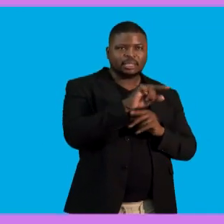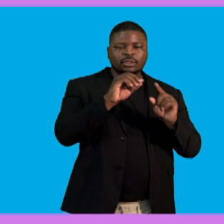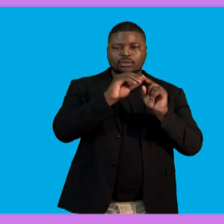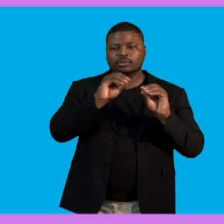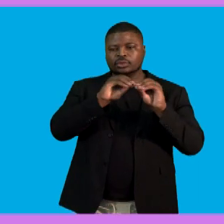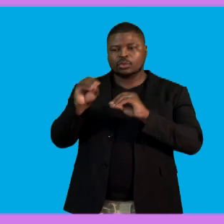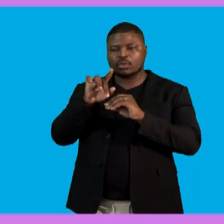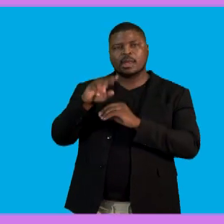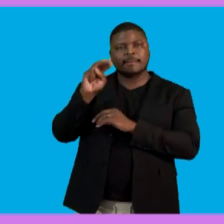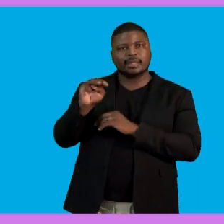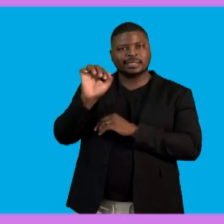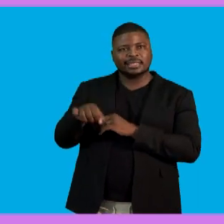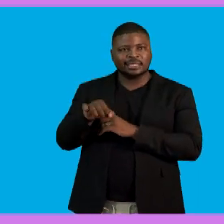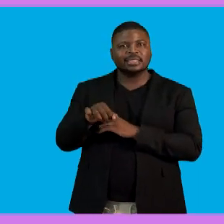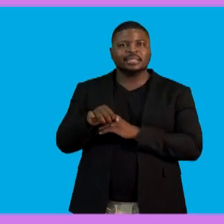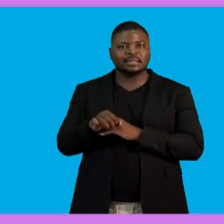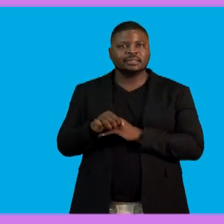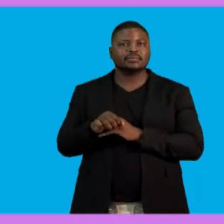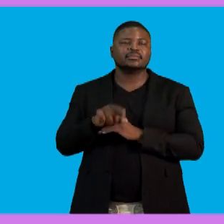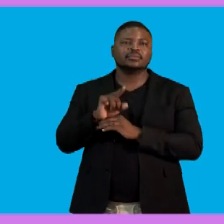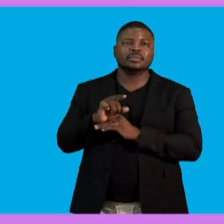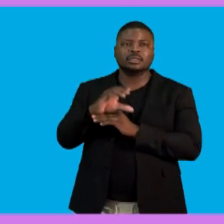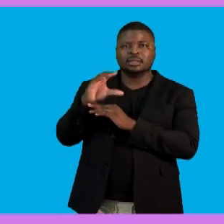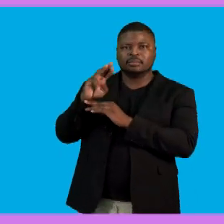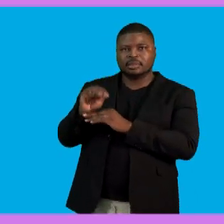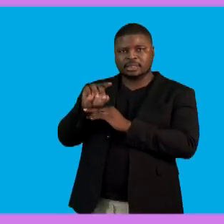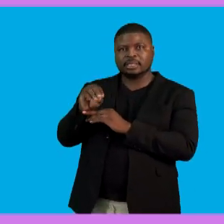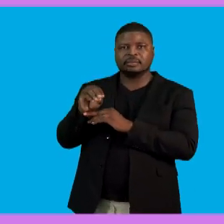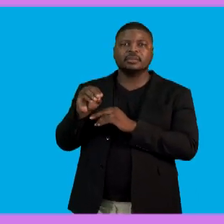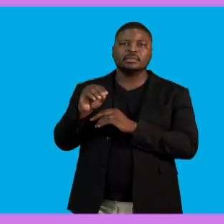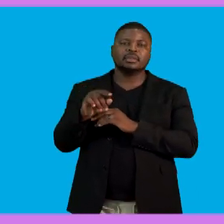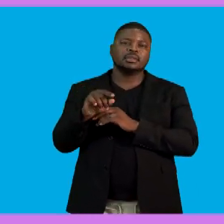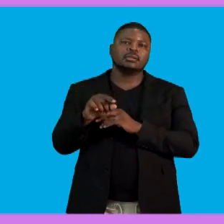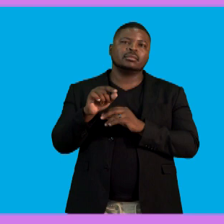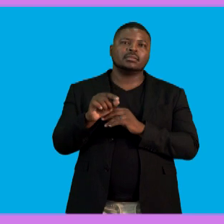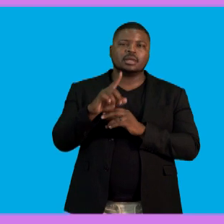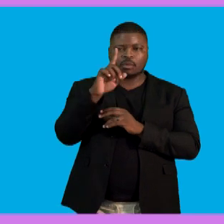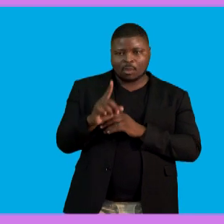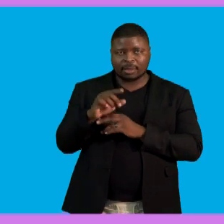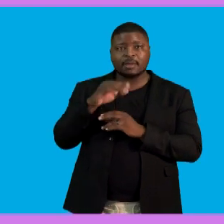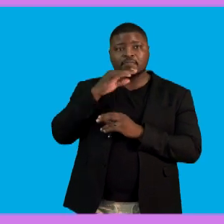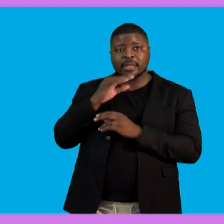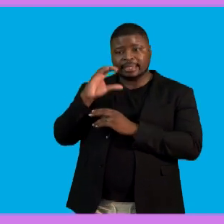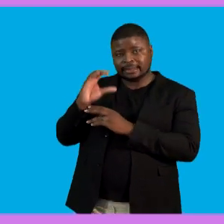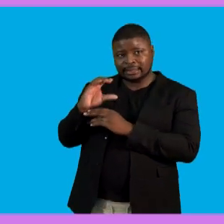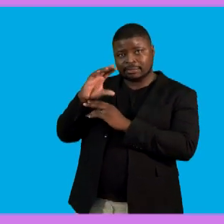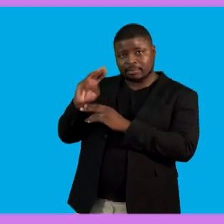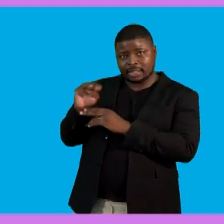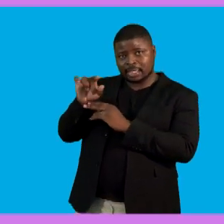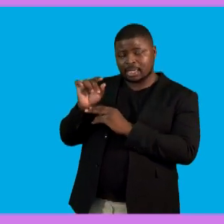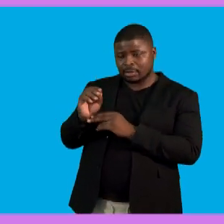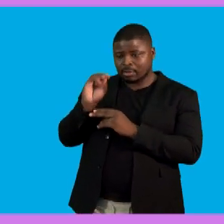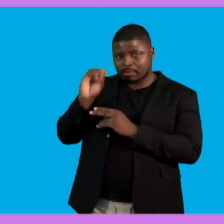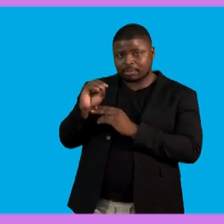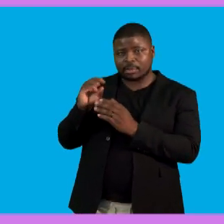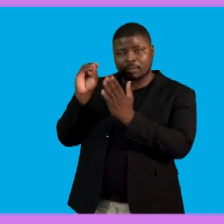to our meters, here is our meter. So from centimeter to meter is from small to big. So what do? You put a 1 where you are